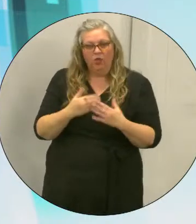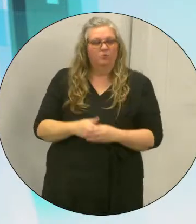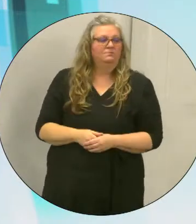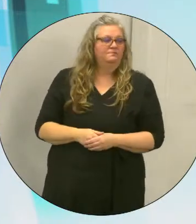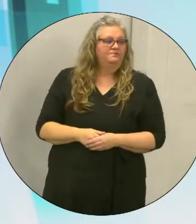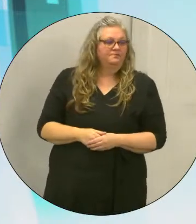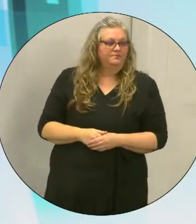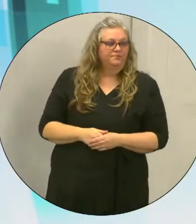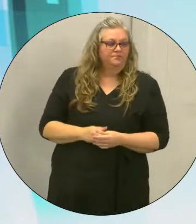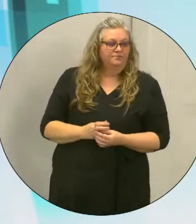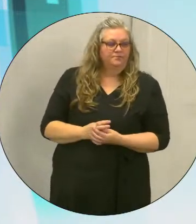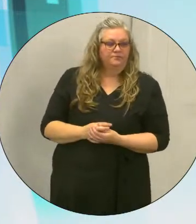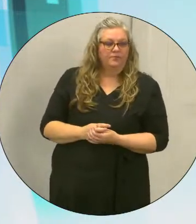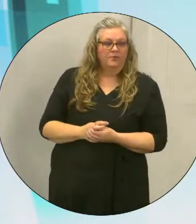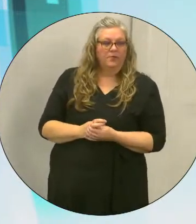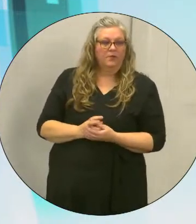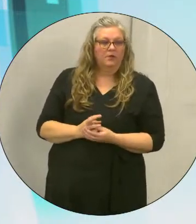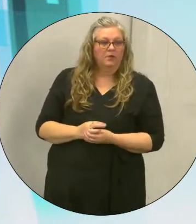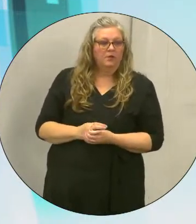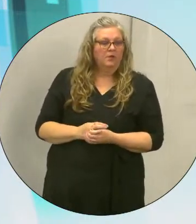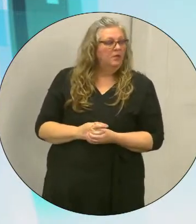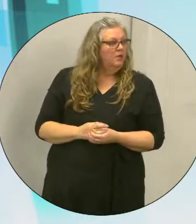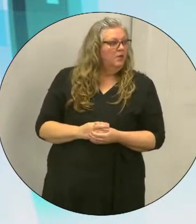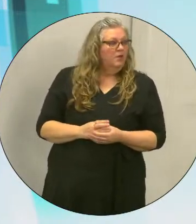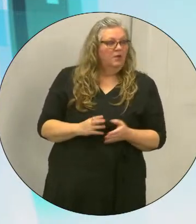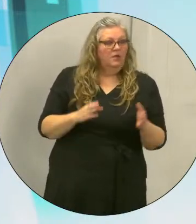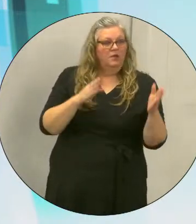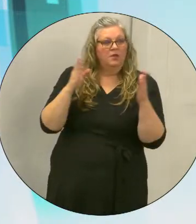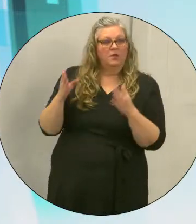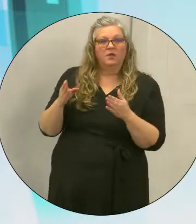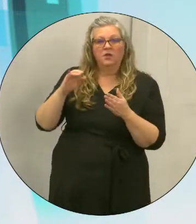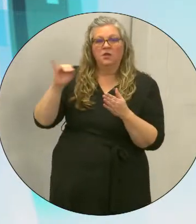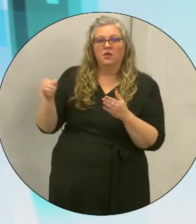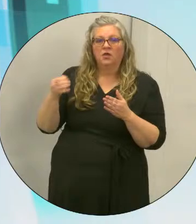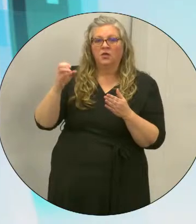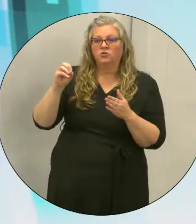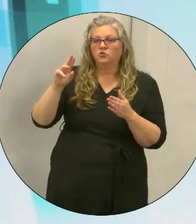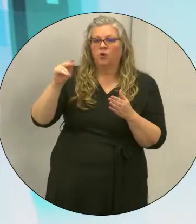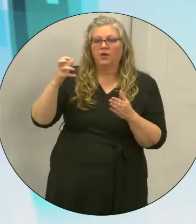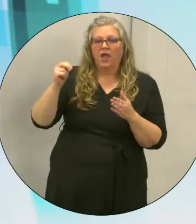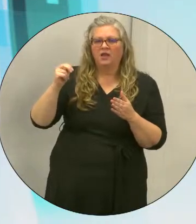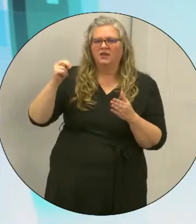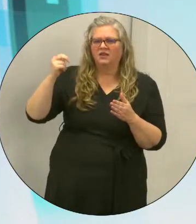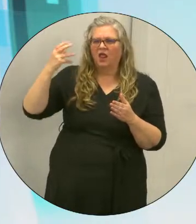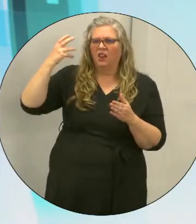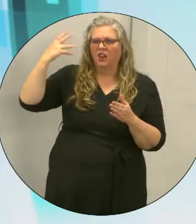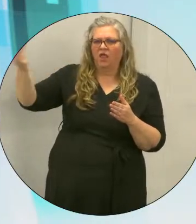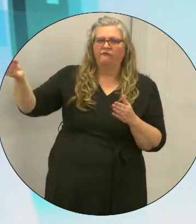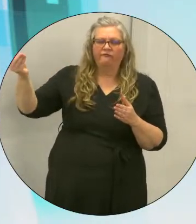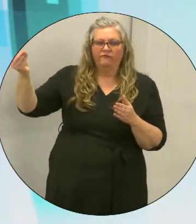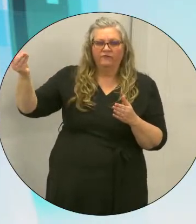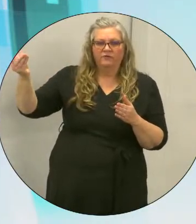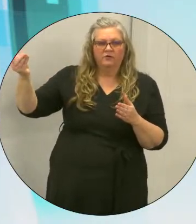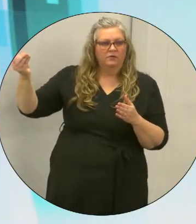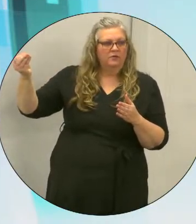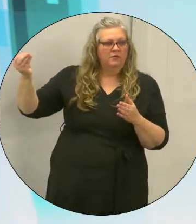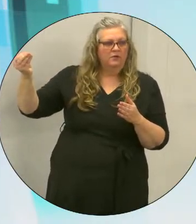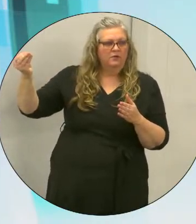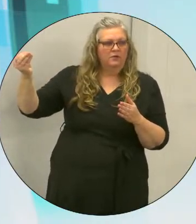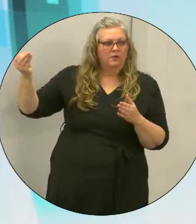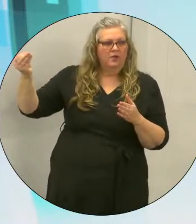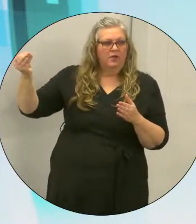time. Thank you. Jordan, I think Jordan left. Yeah,